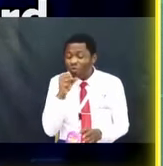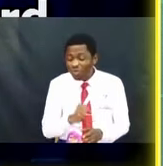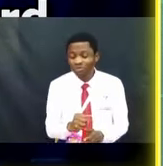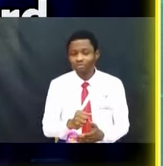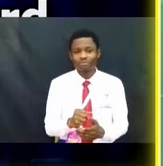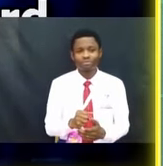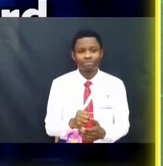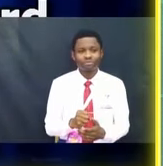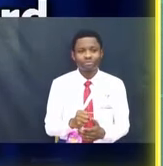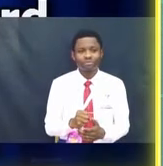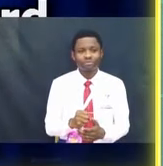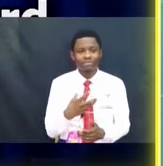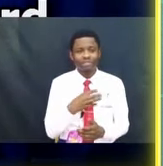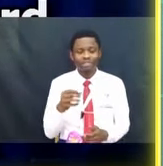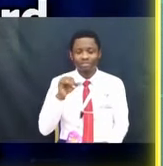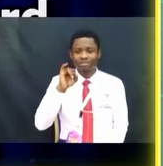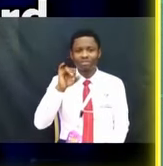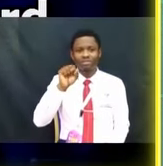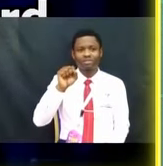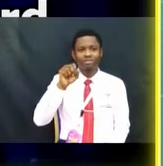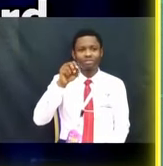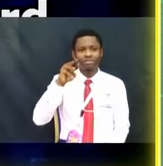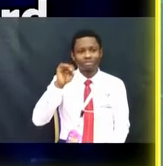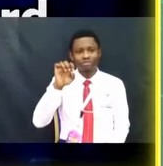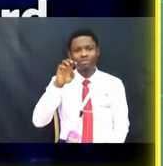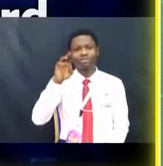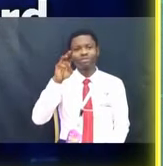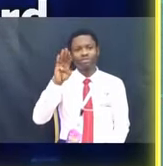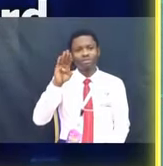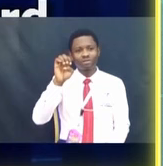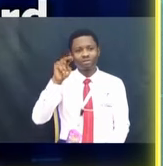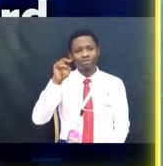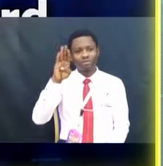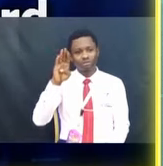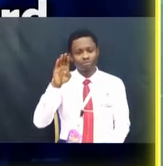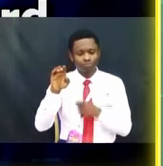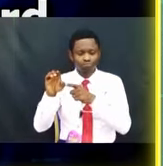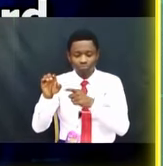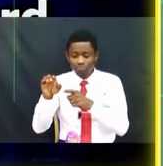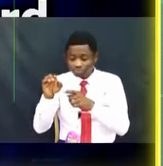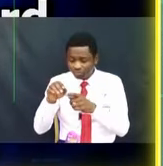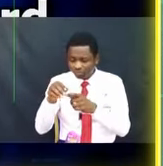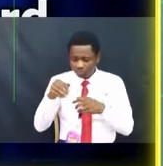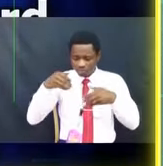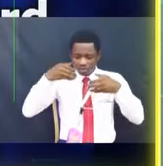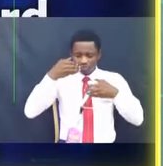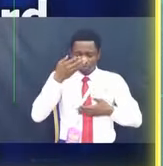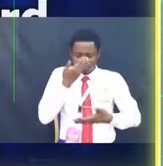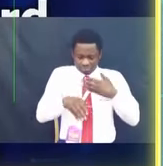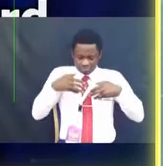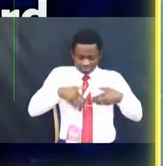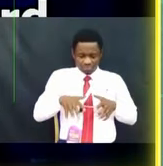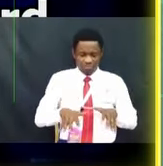"And Ishbi-benob, one of the descendants of Rapha, whose bronze spearhead